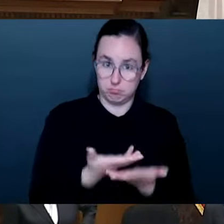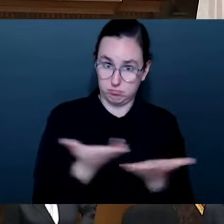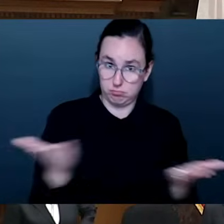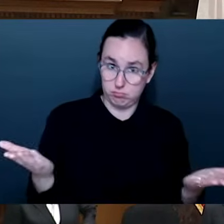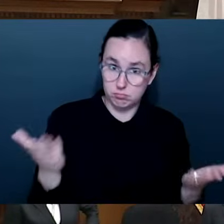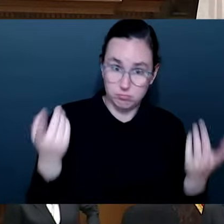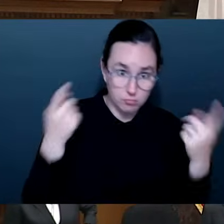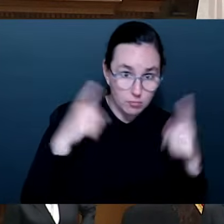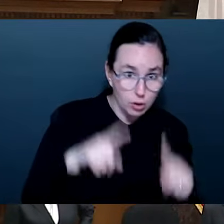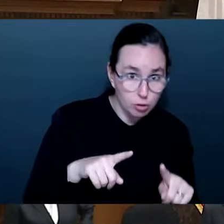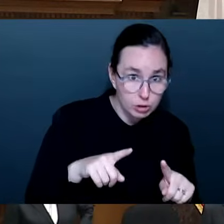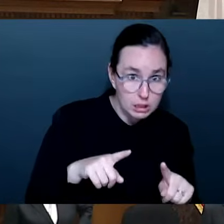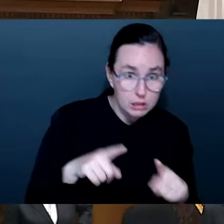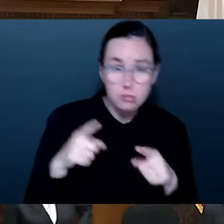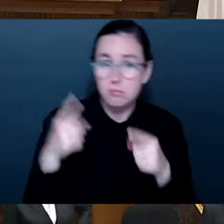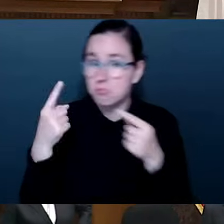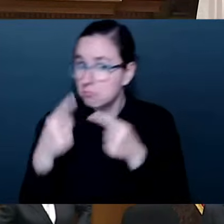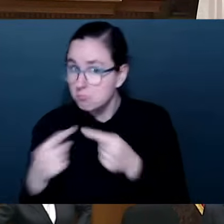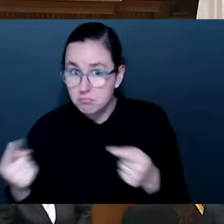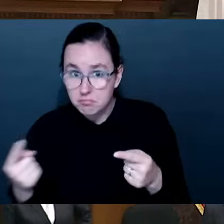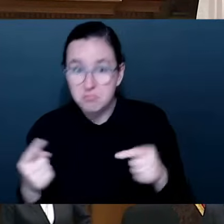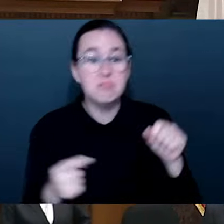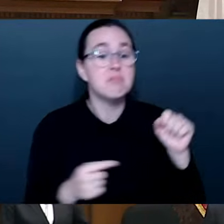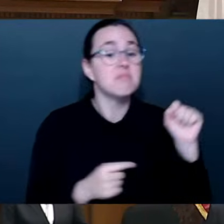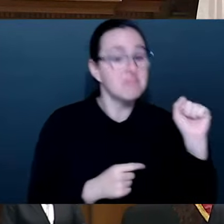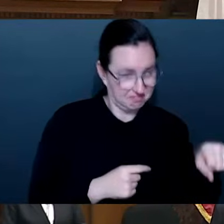Aye. Opposed? Motion carried.